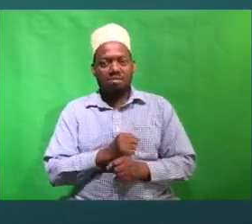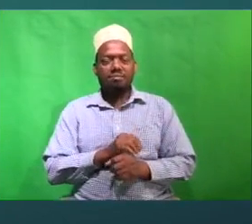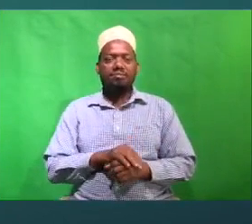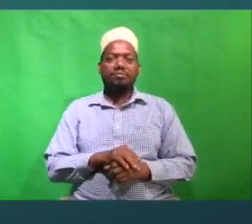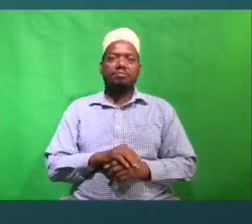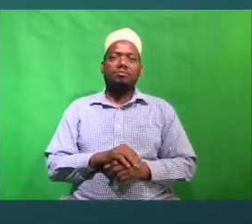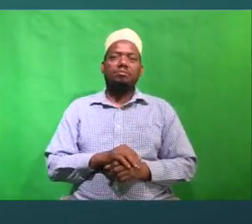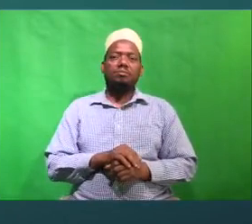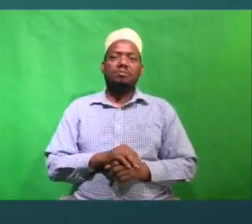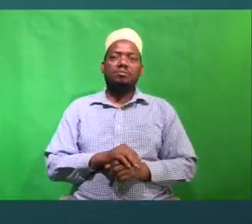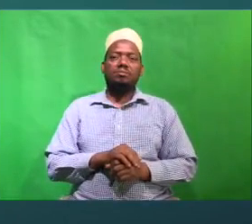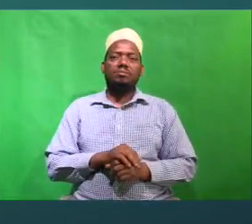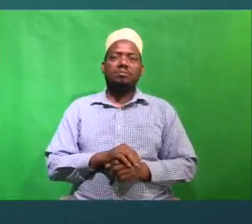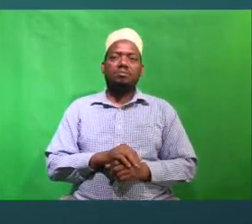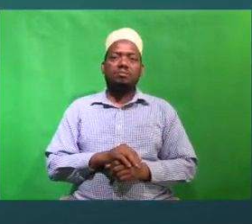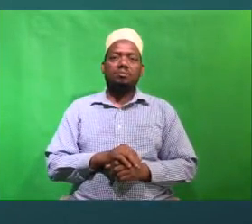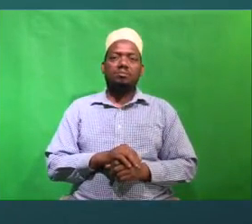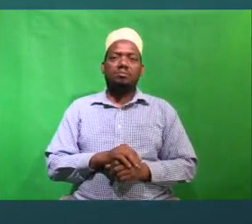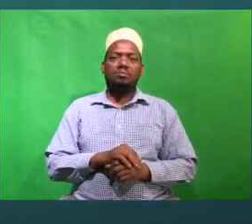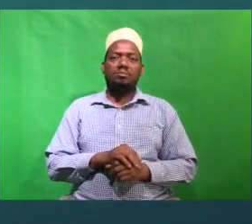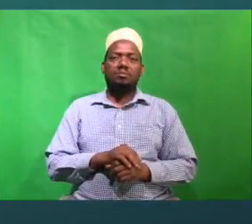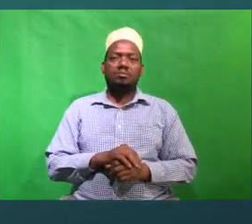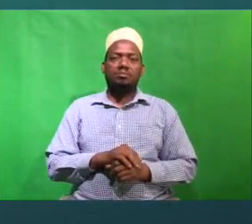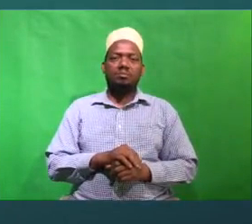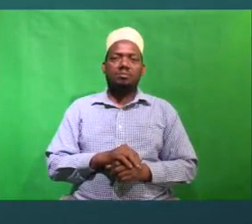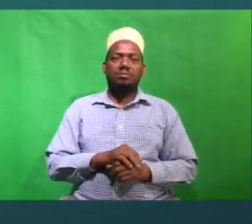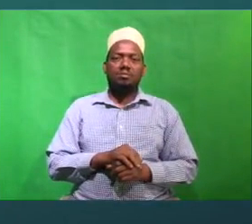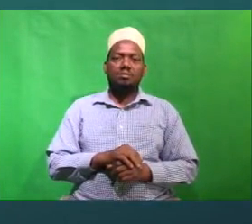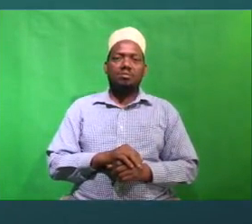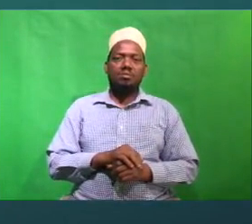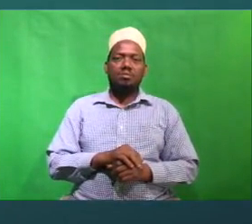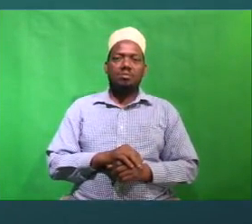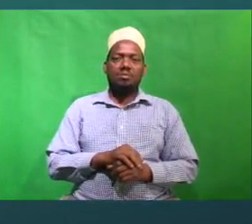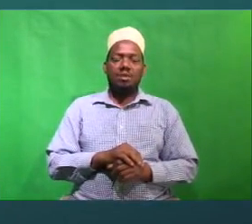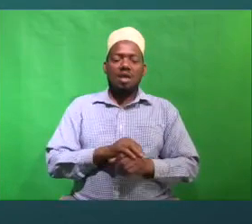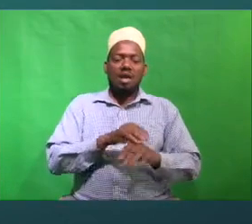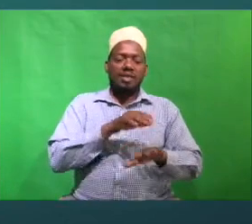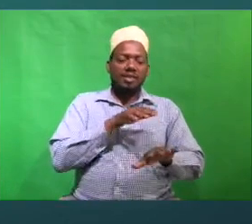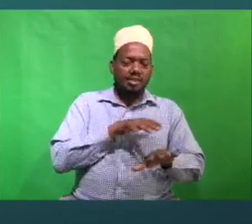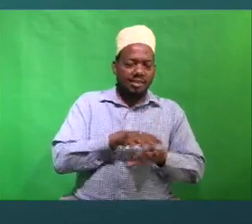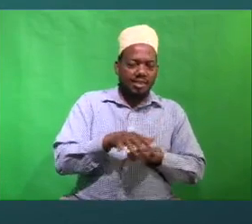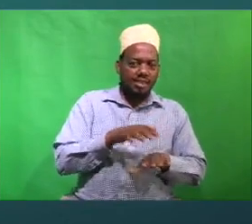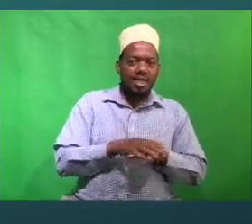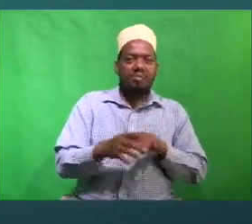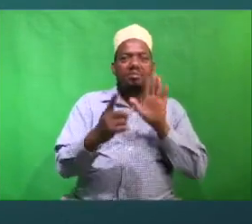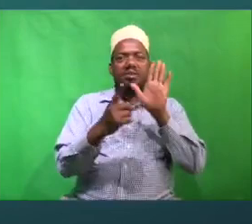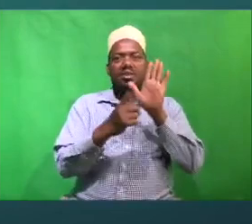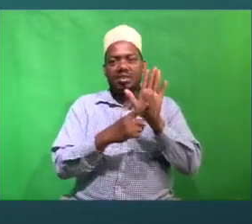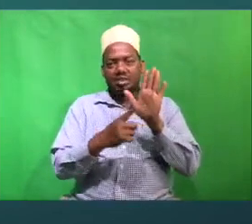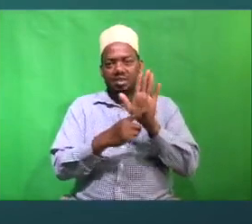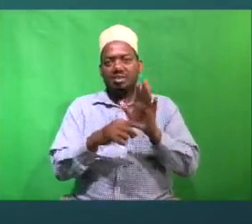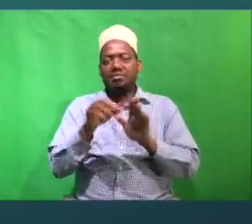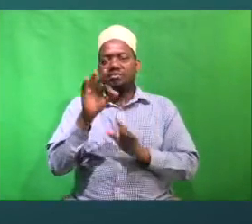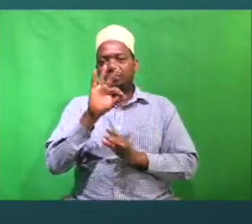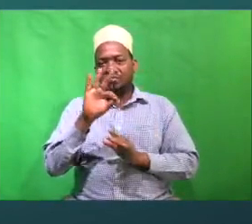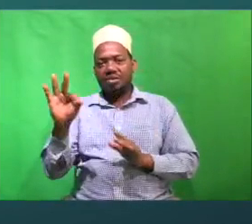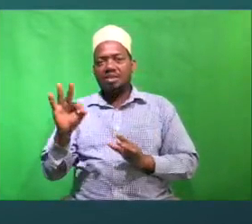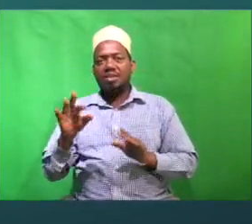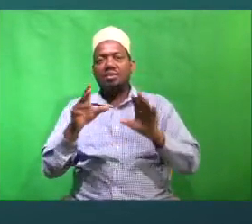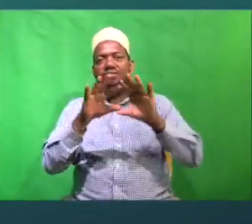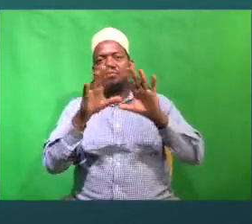next lessons. As your Form 4 student, describe the six physical